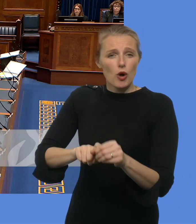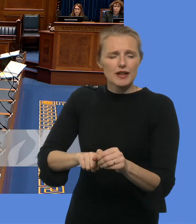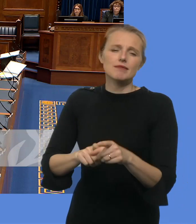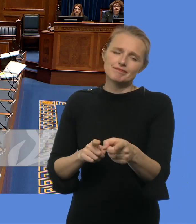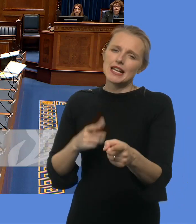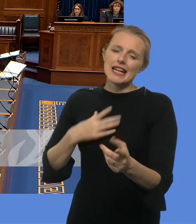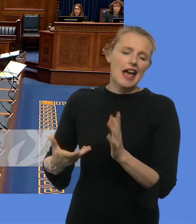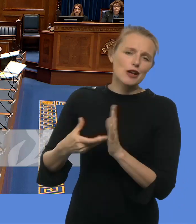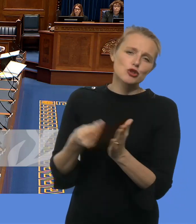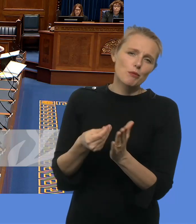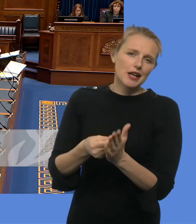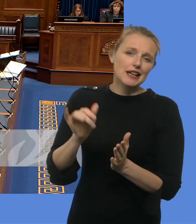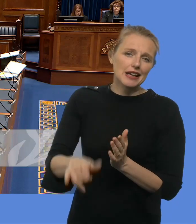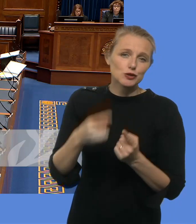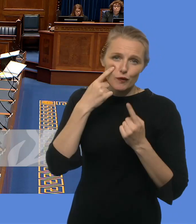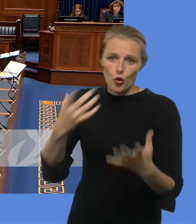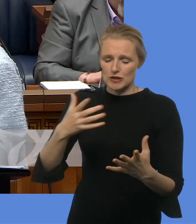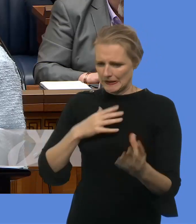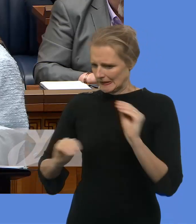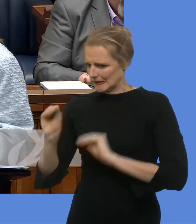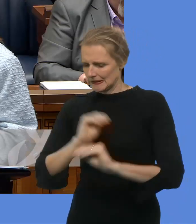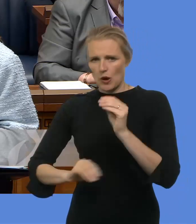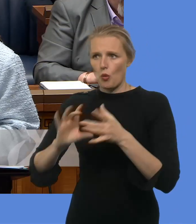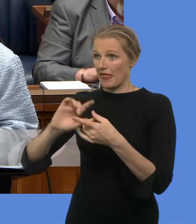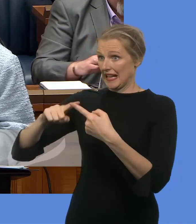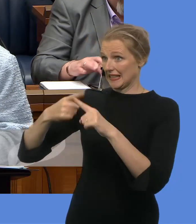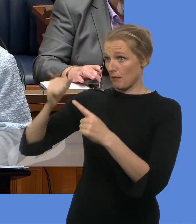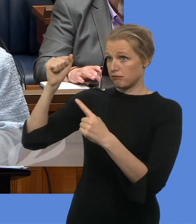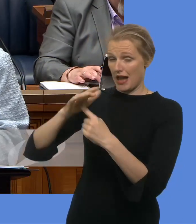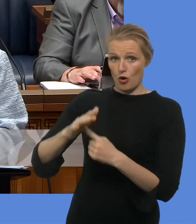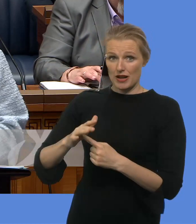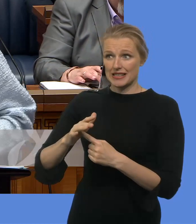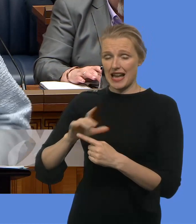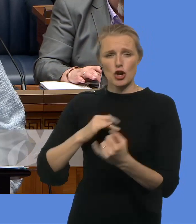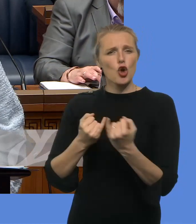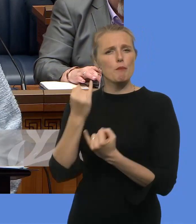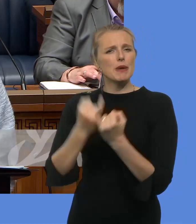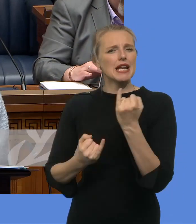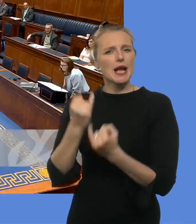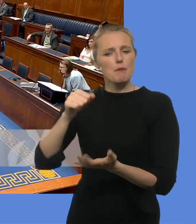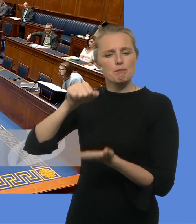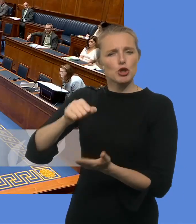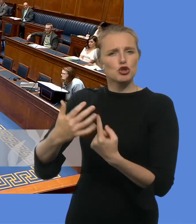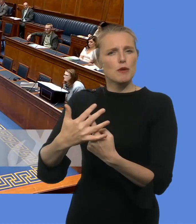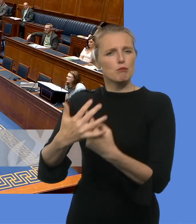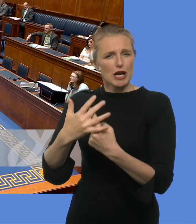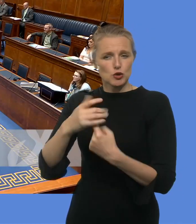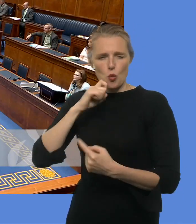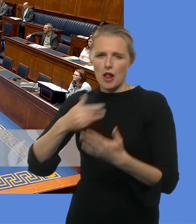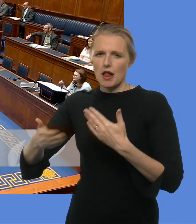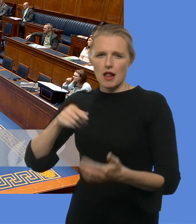be required, and this will need to be considered in line with the Executive's priorities and competing budgetary pressures. I call Jerry